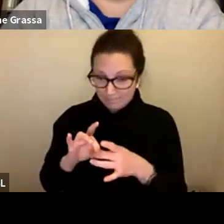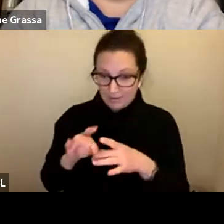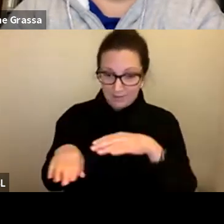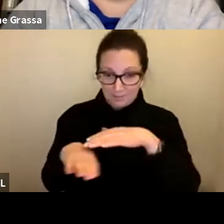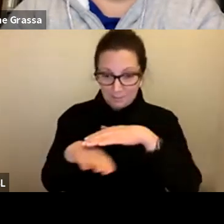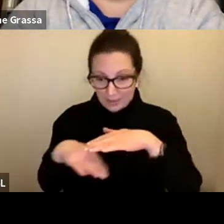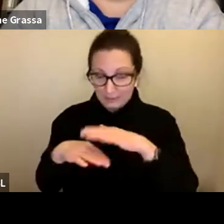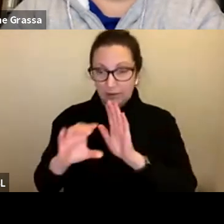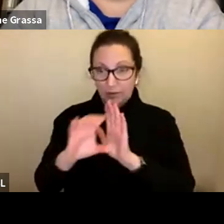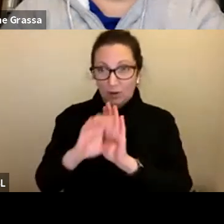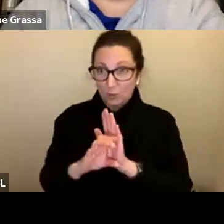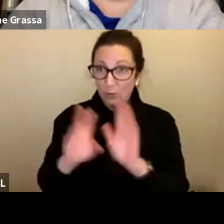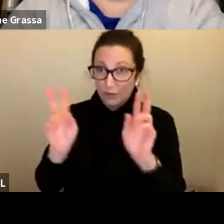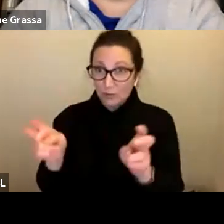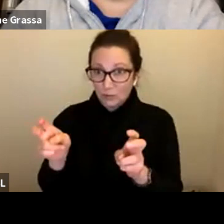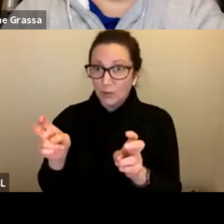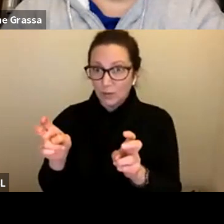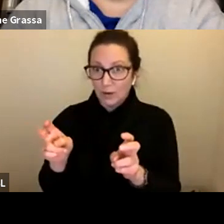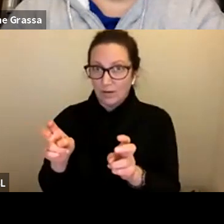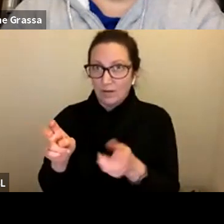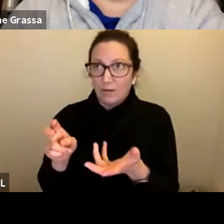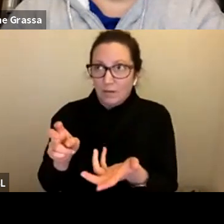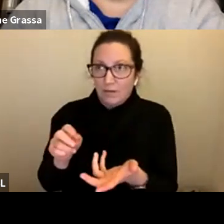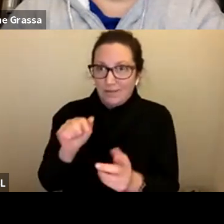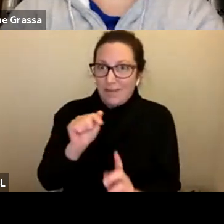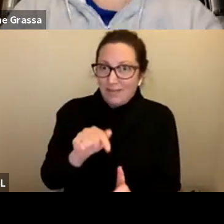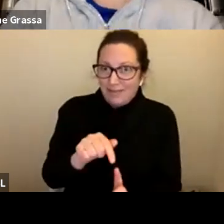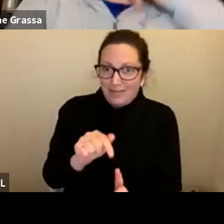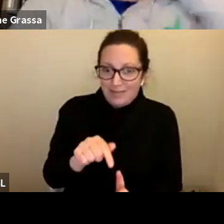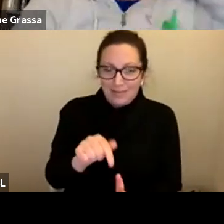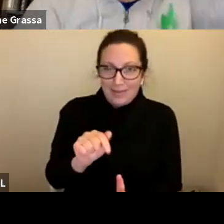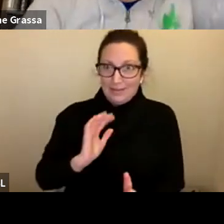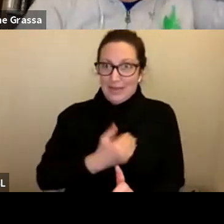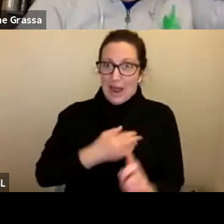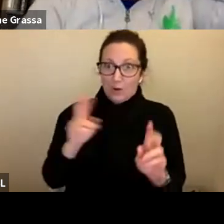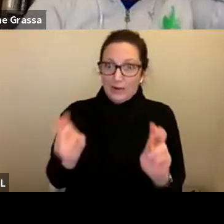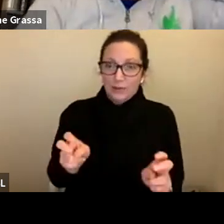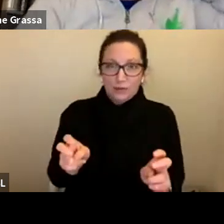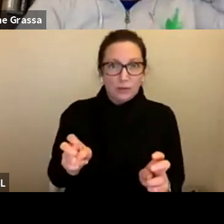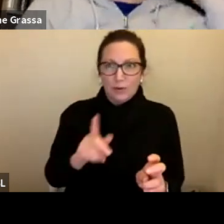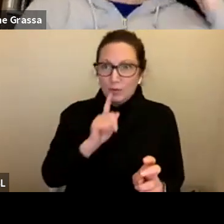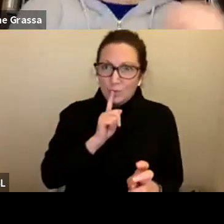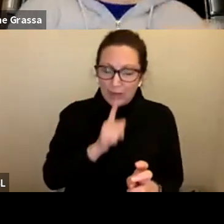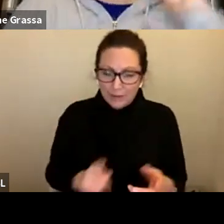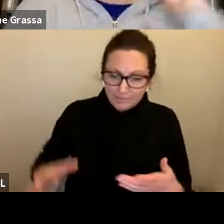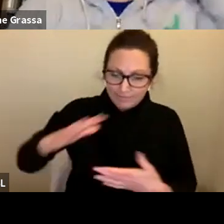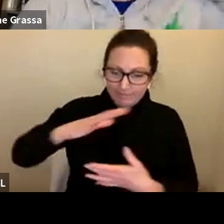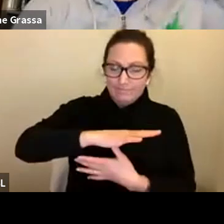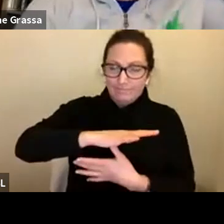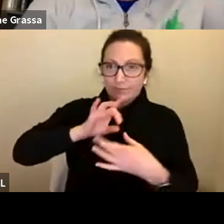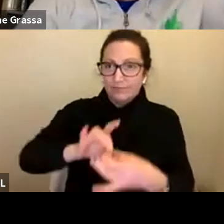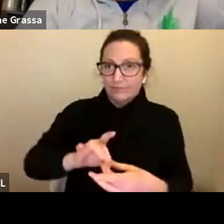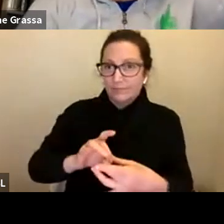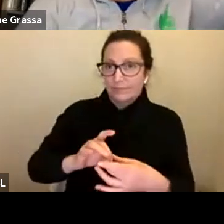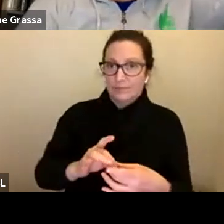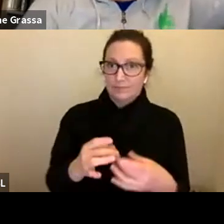we're working on. This is the mother lode of civil rights legislation. Mm-hmm. Modern